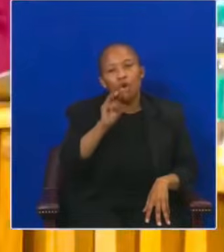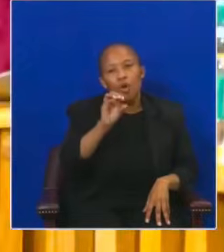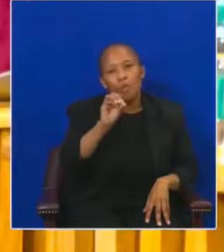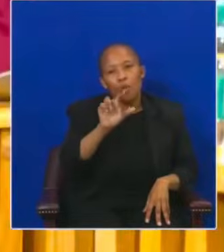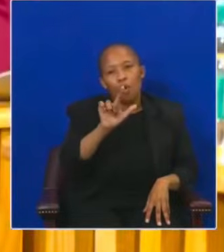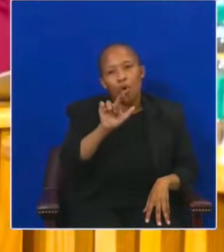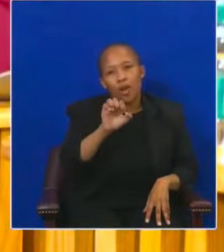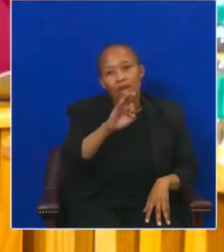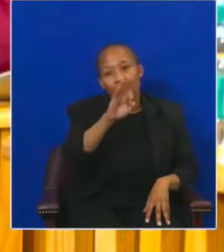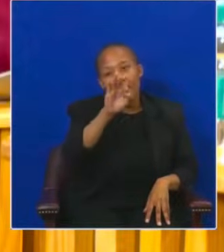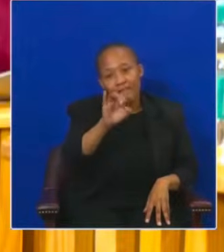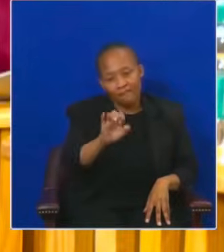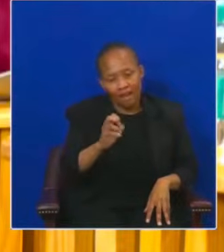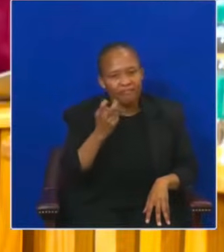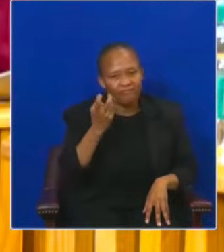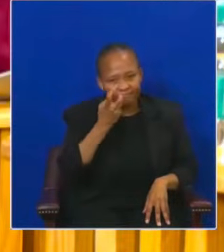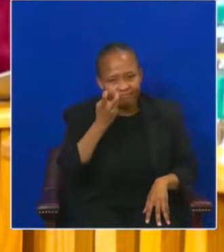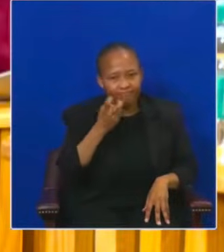Then